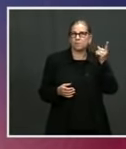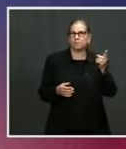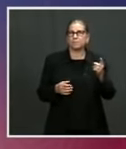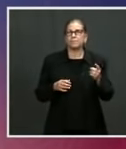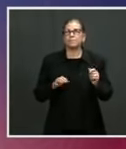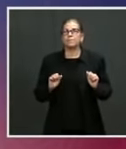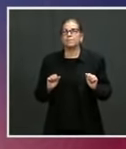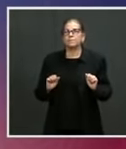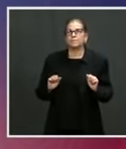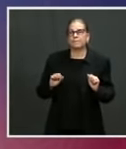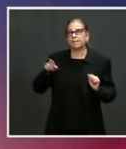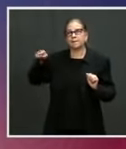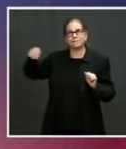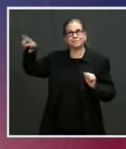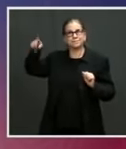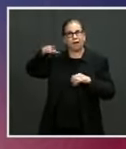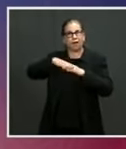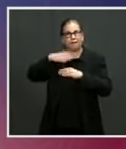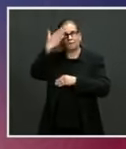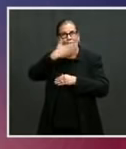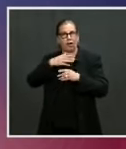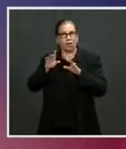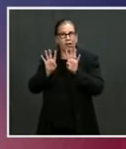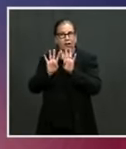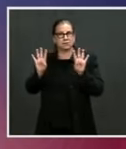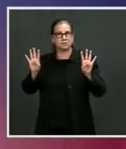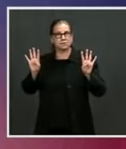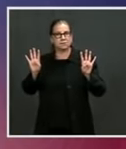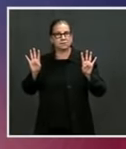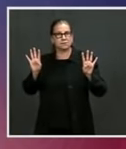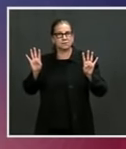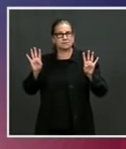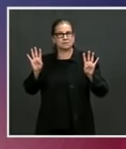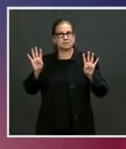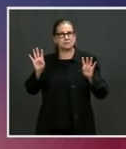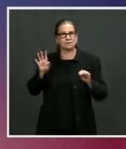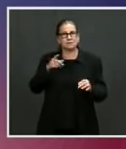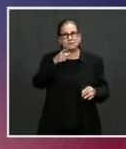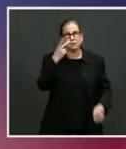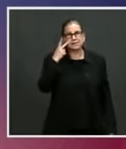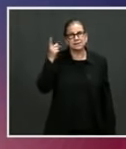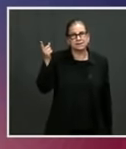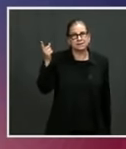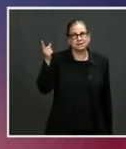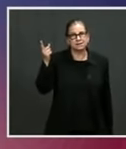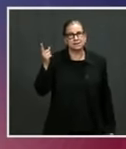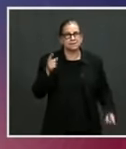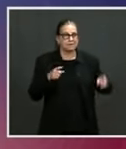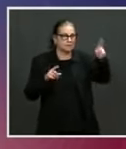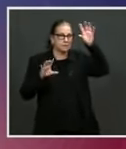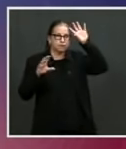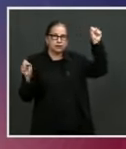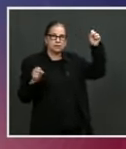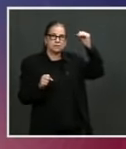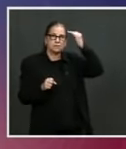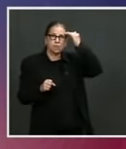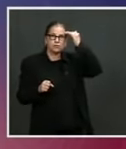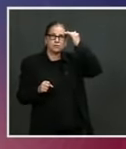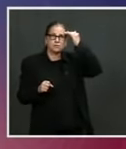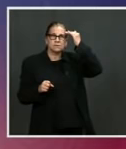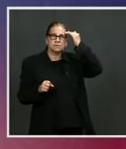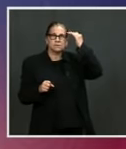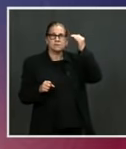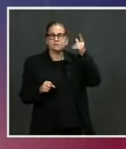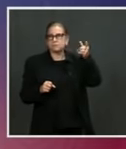And Mr. President, you know firsthand the pride of seeing a loved one put on our country's uniform.